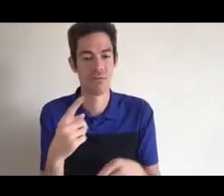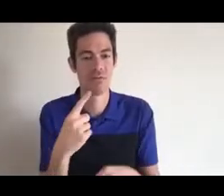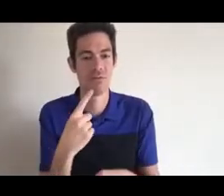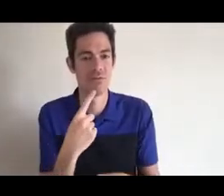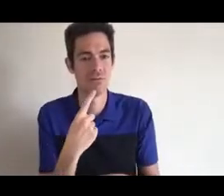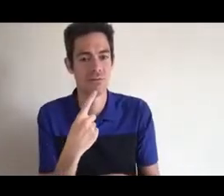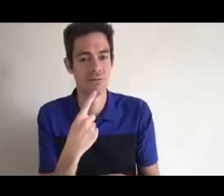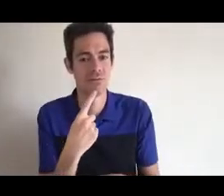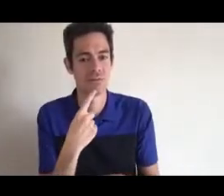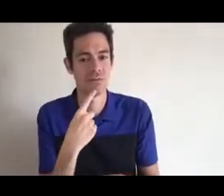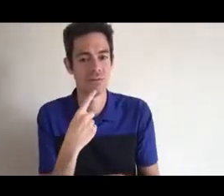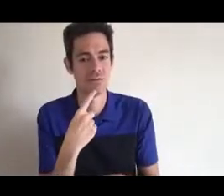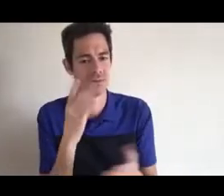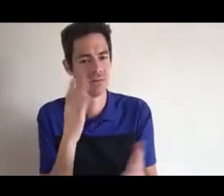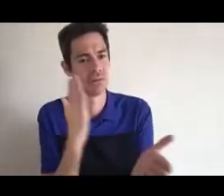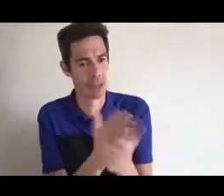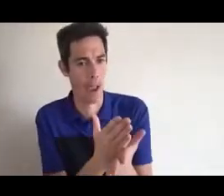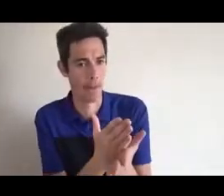a person says,